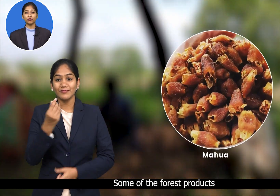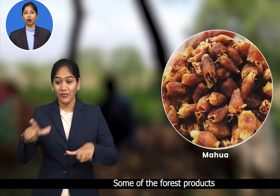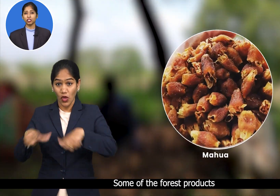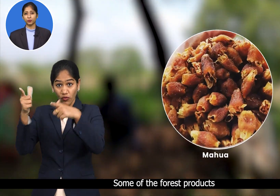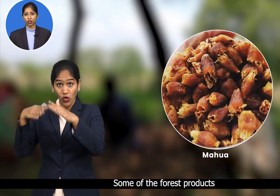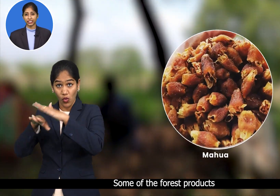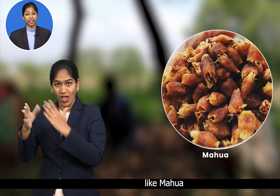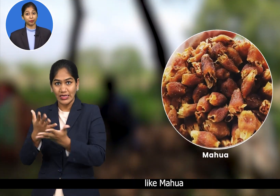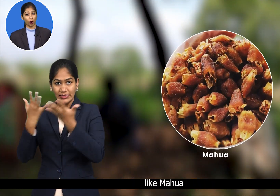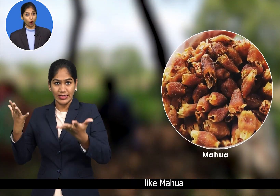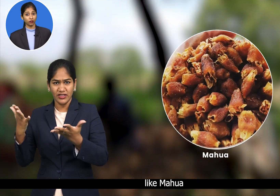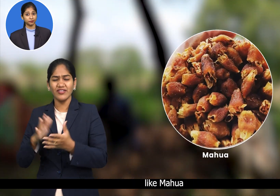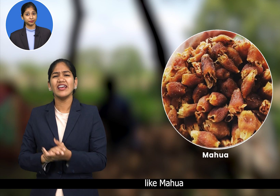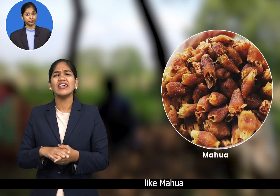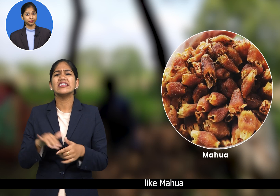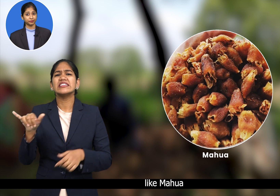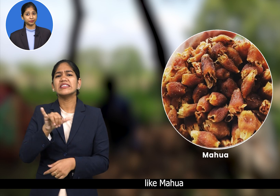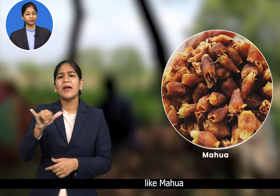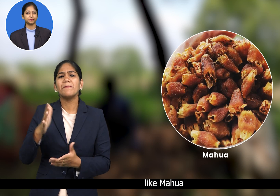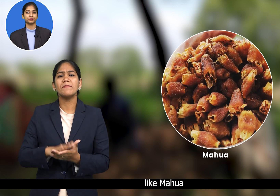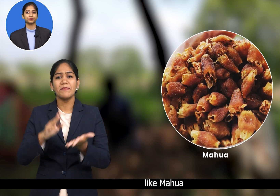Some of the forest products like mawa